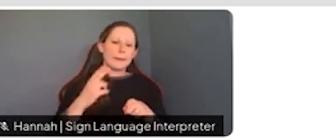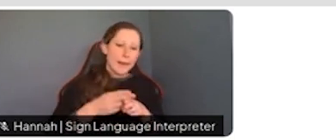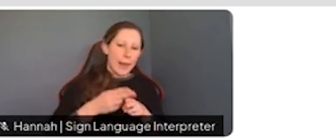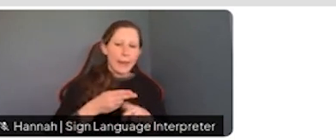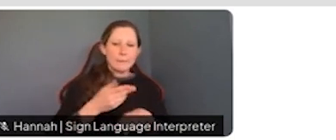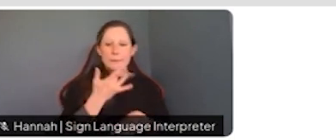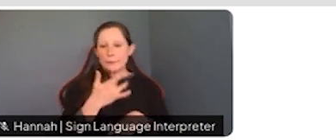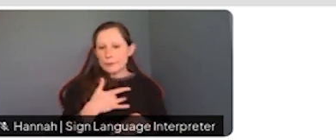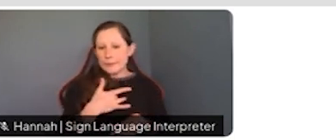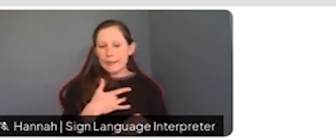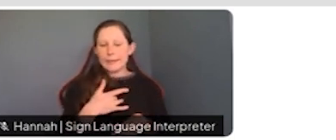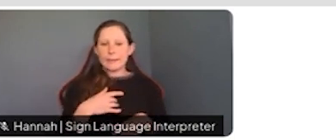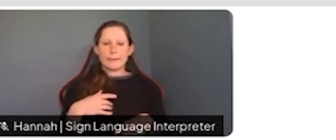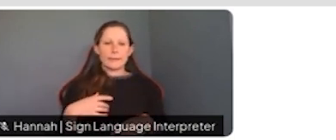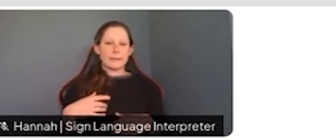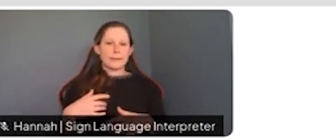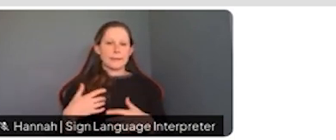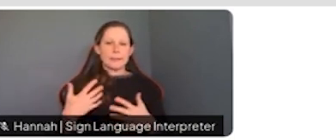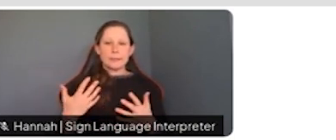birth date,